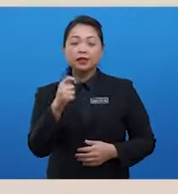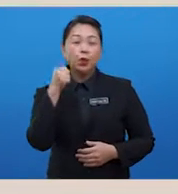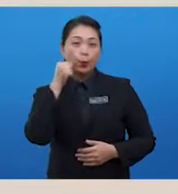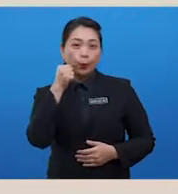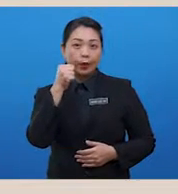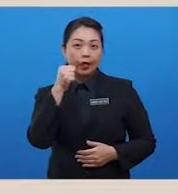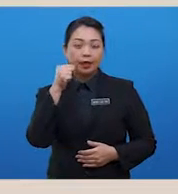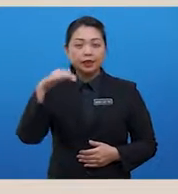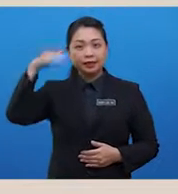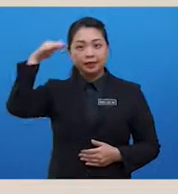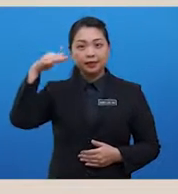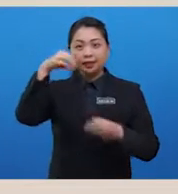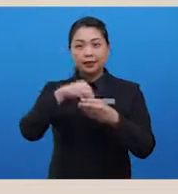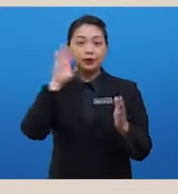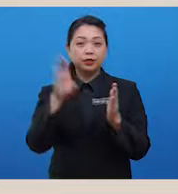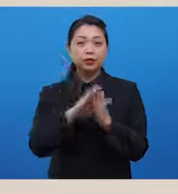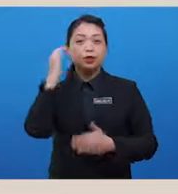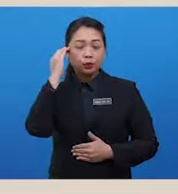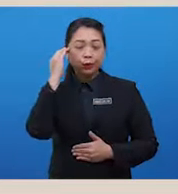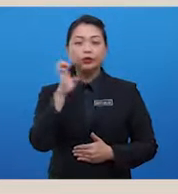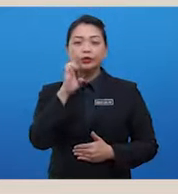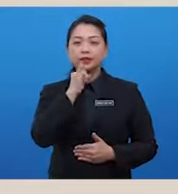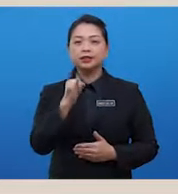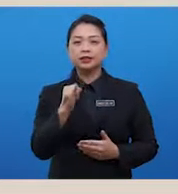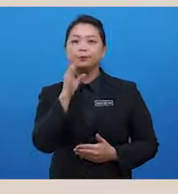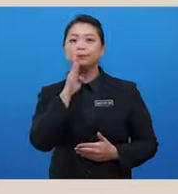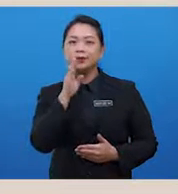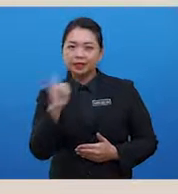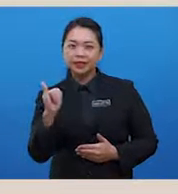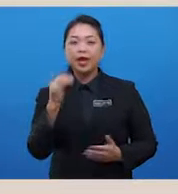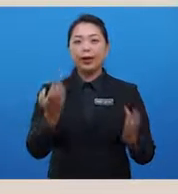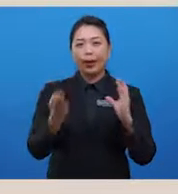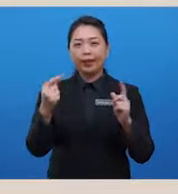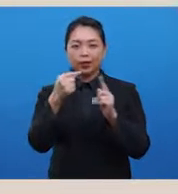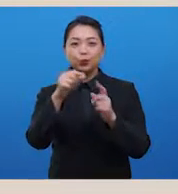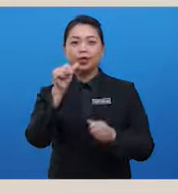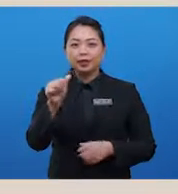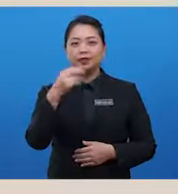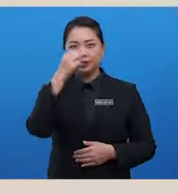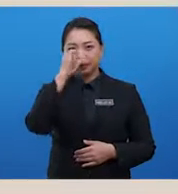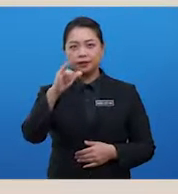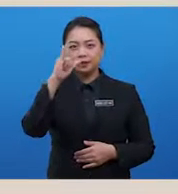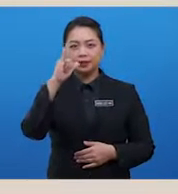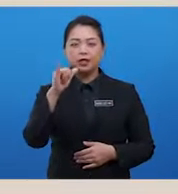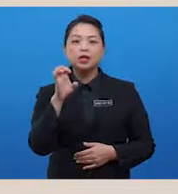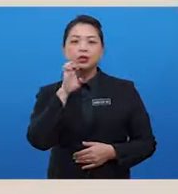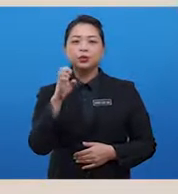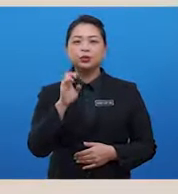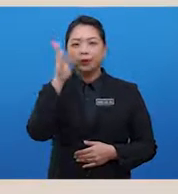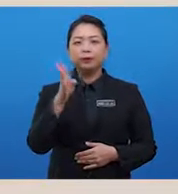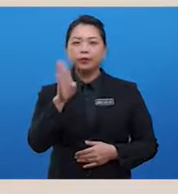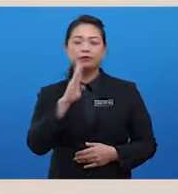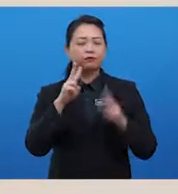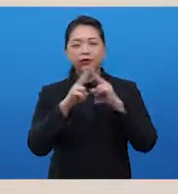picture knows that she is being compared to a rhinoceros, she will be very